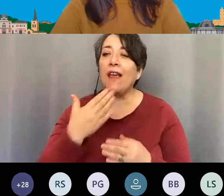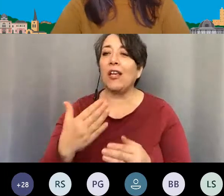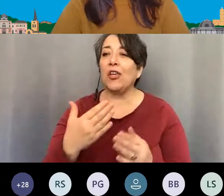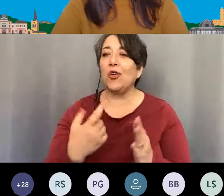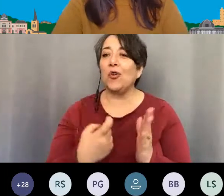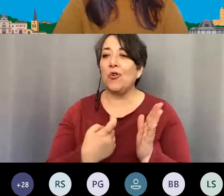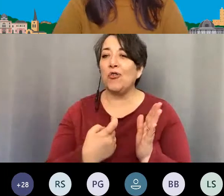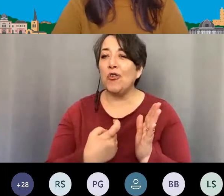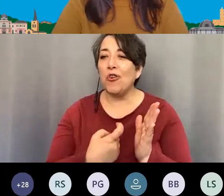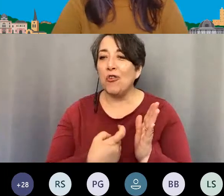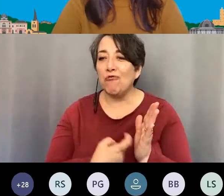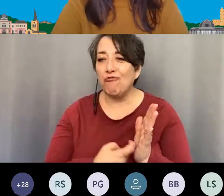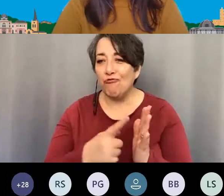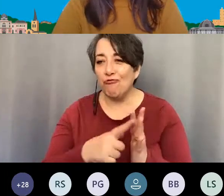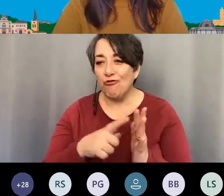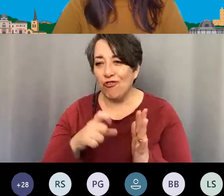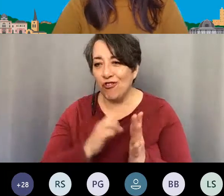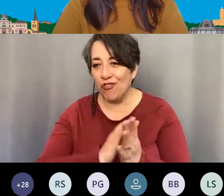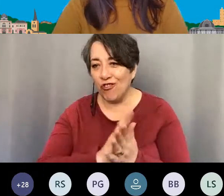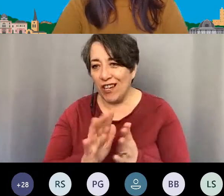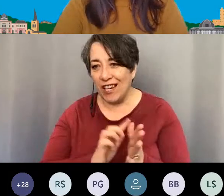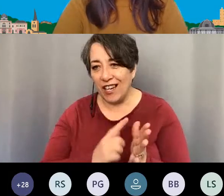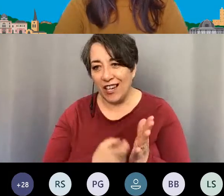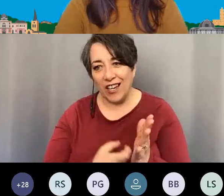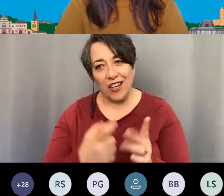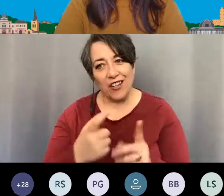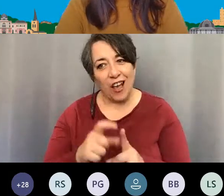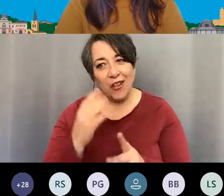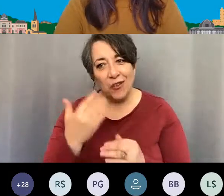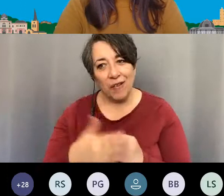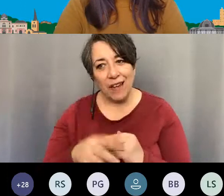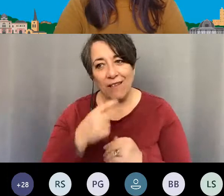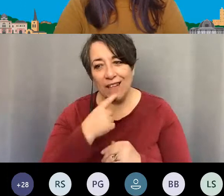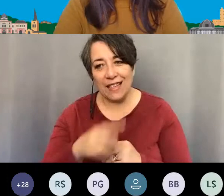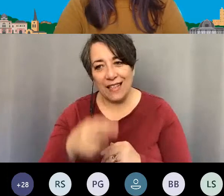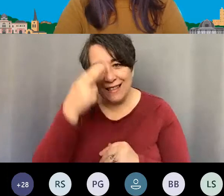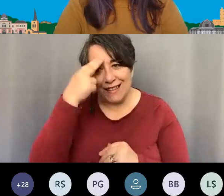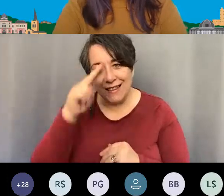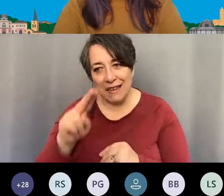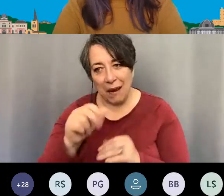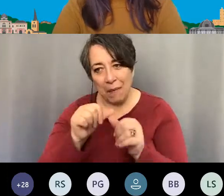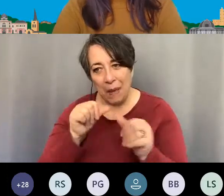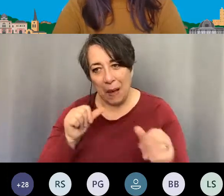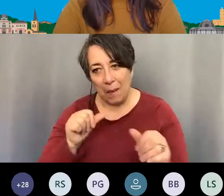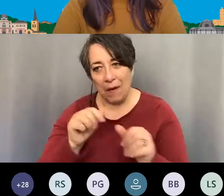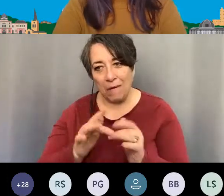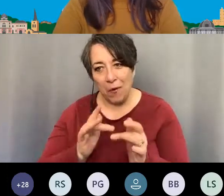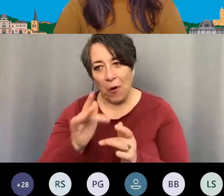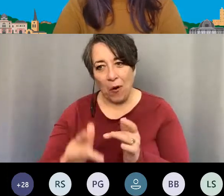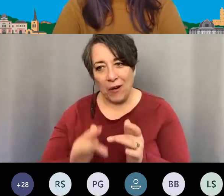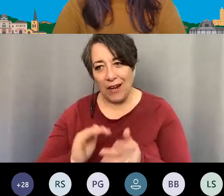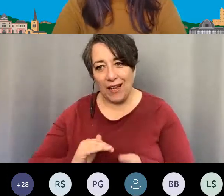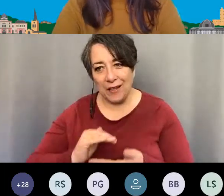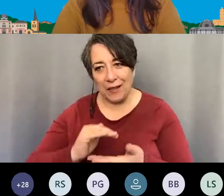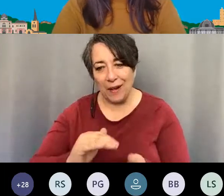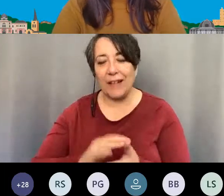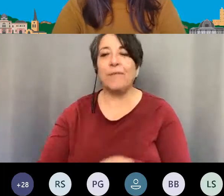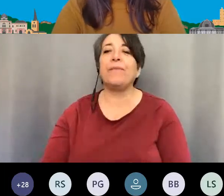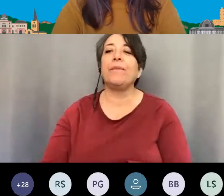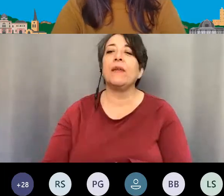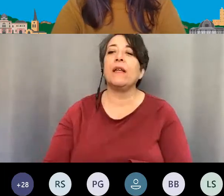because I know we're not supposed to promote anything, so thank you for that. I wanted to thank Luke and